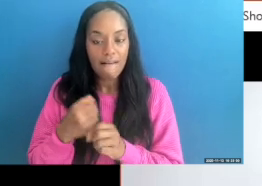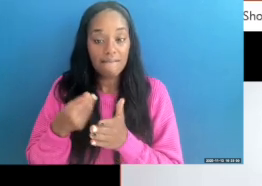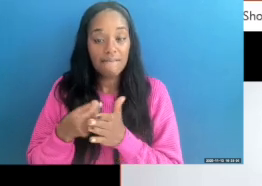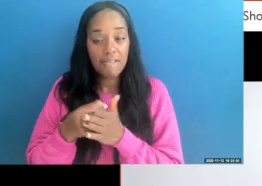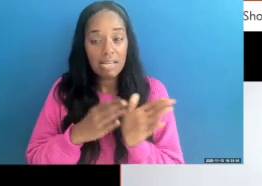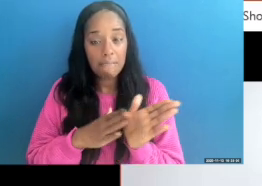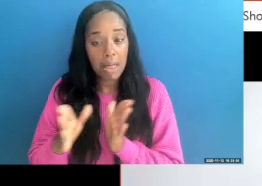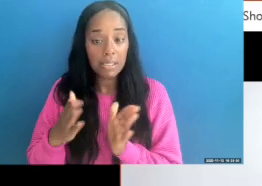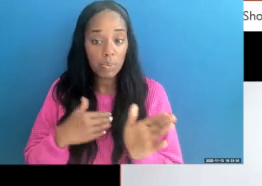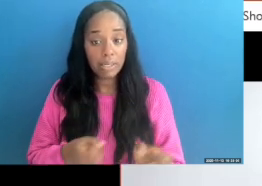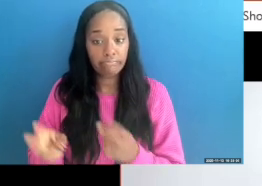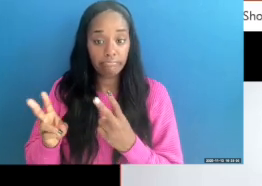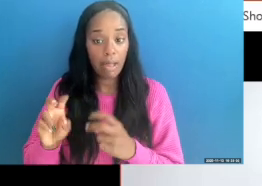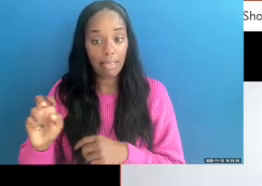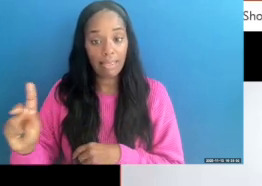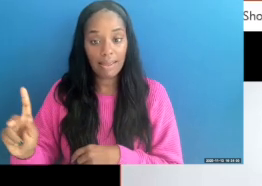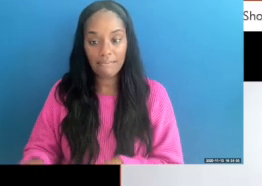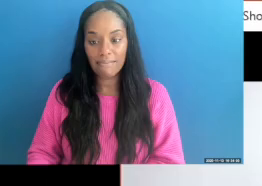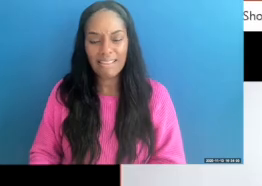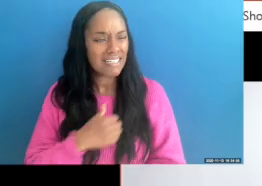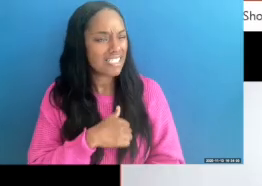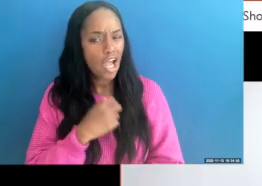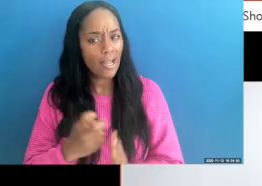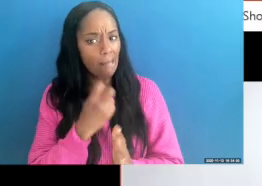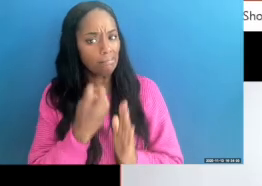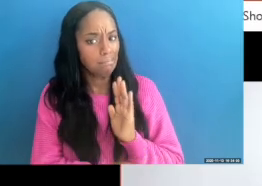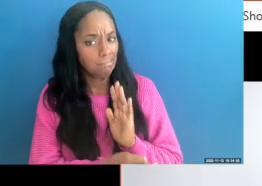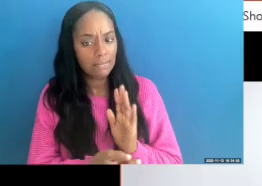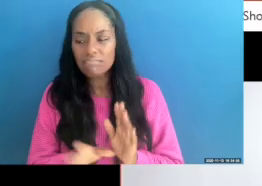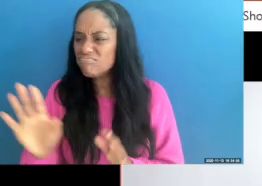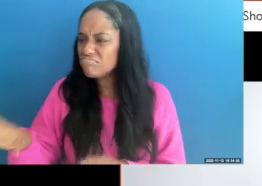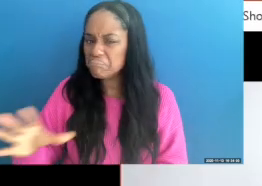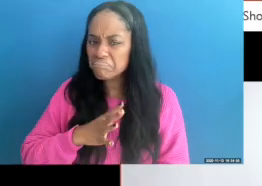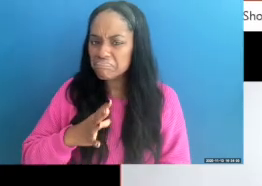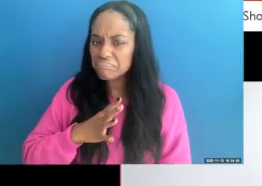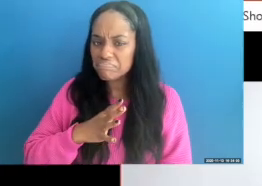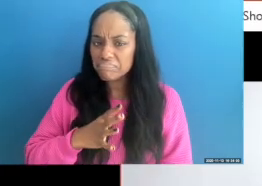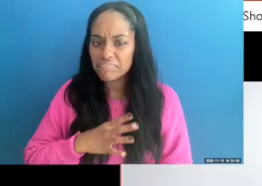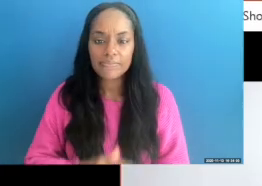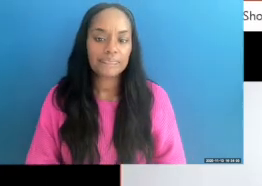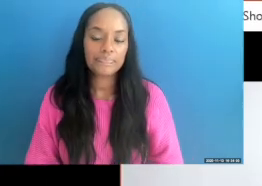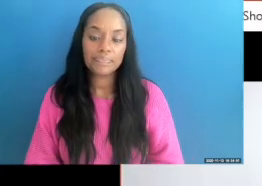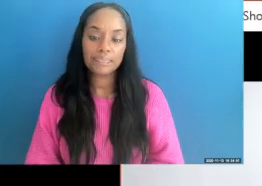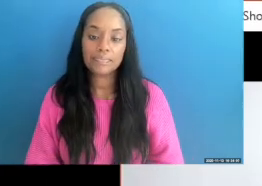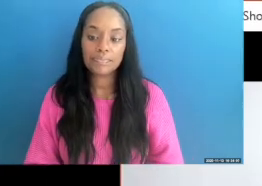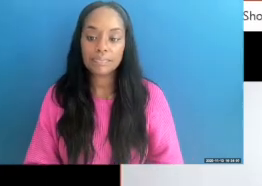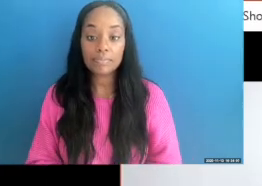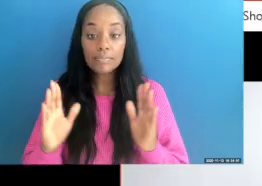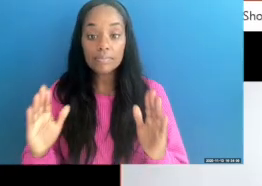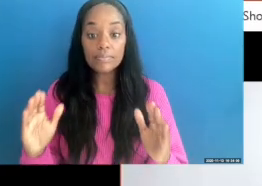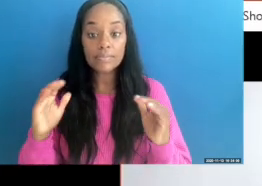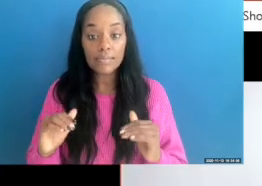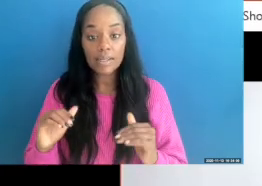and we can certainly kind of drop a link and point to those materials. Okay, sorry I went down on the weeds on that. No, you're fine. Thank you.